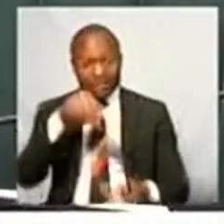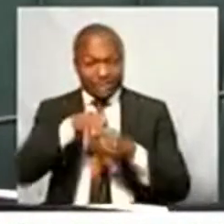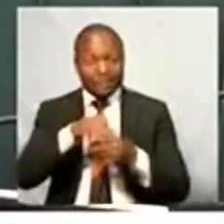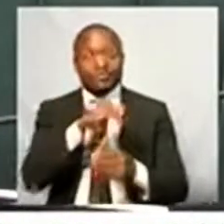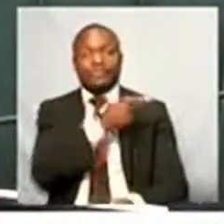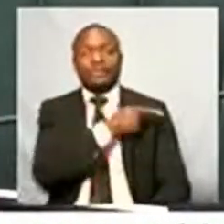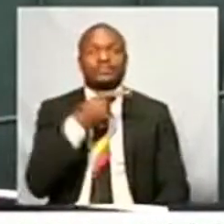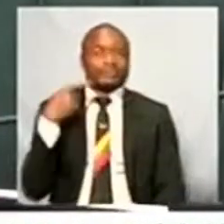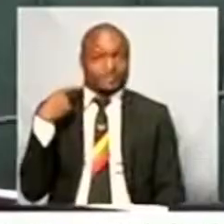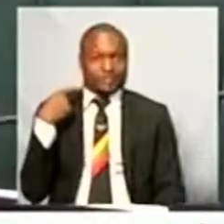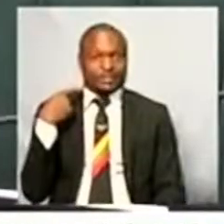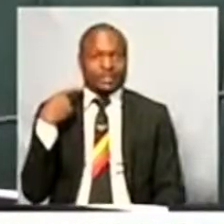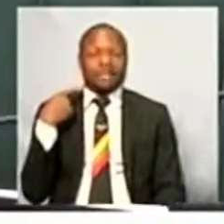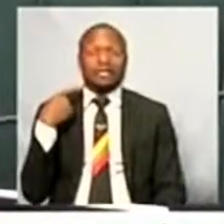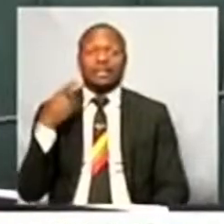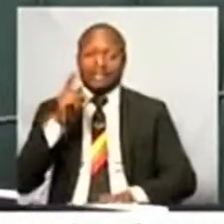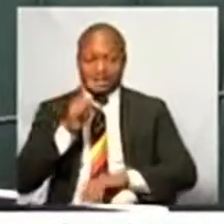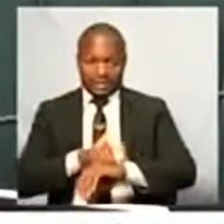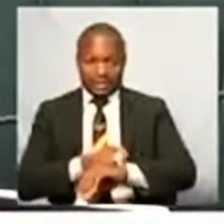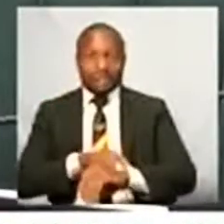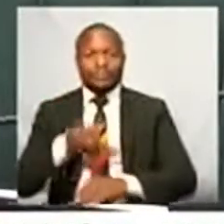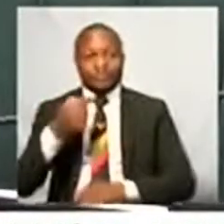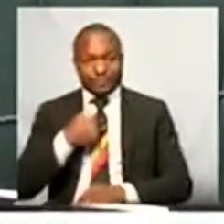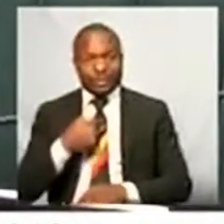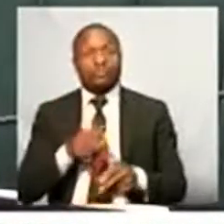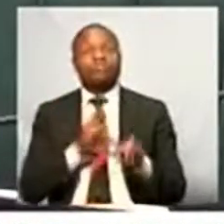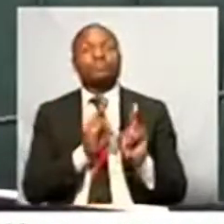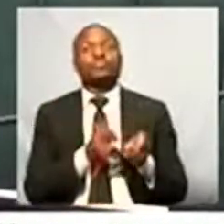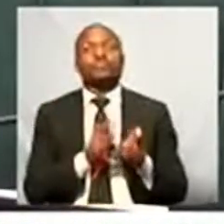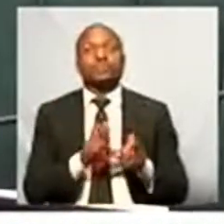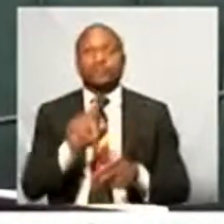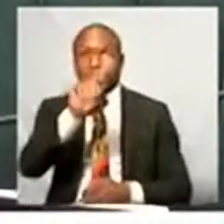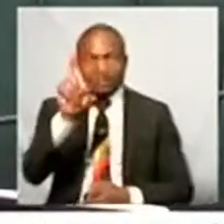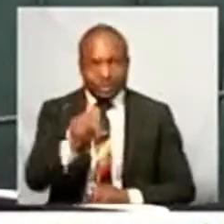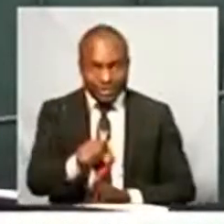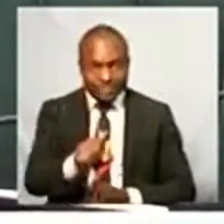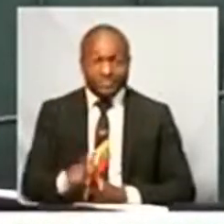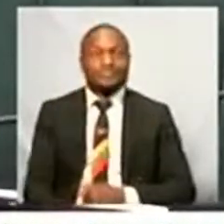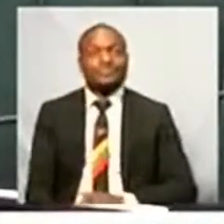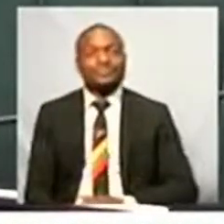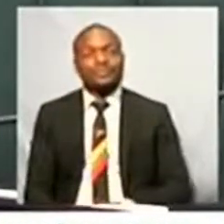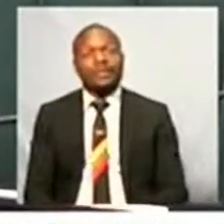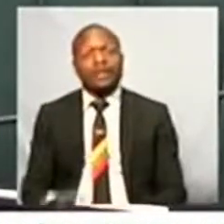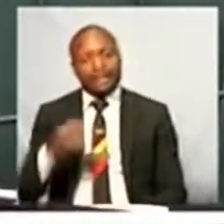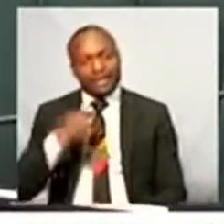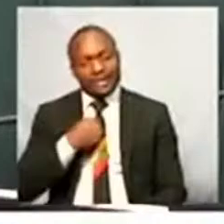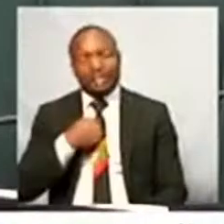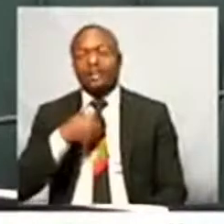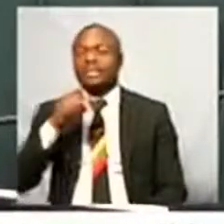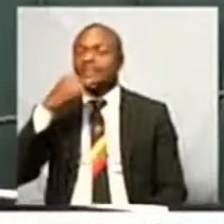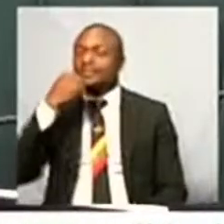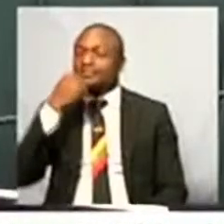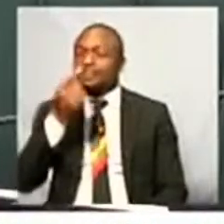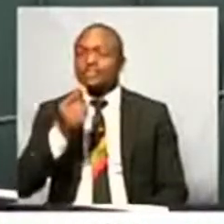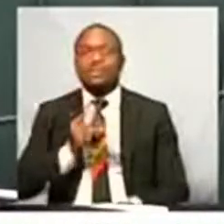House when I was answering that question. I made it very clear.